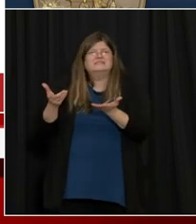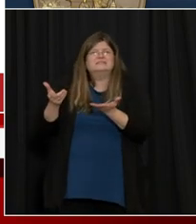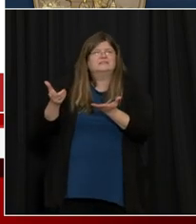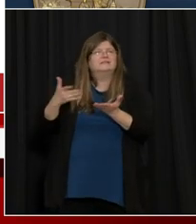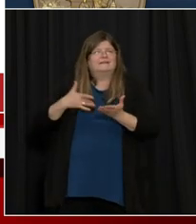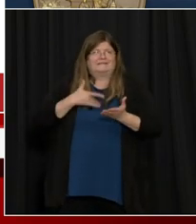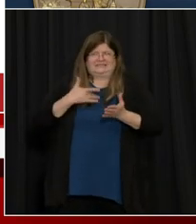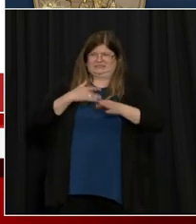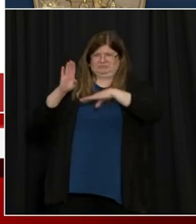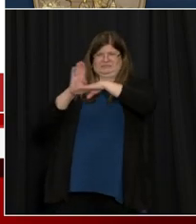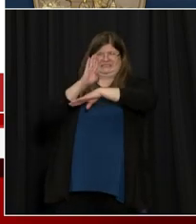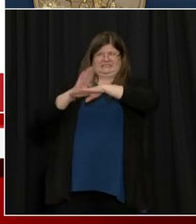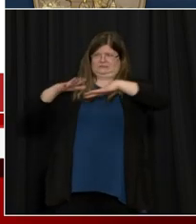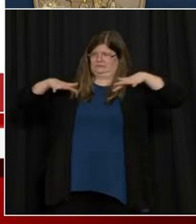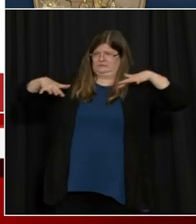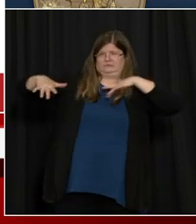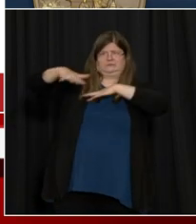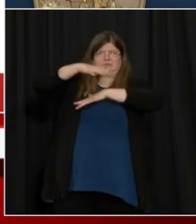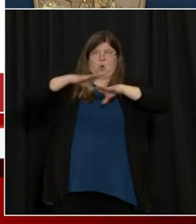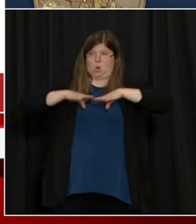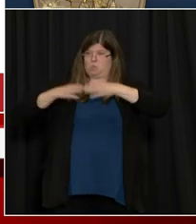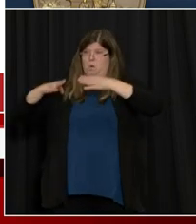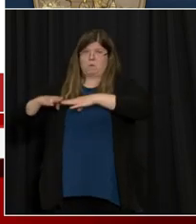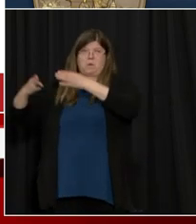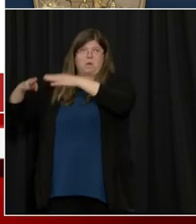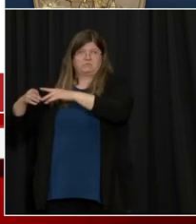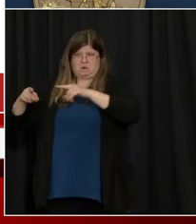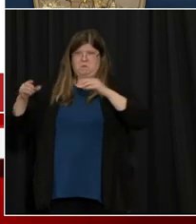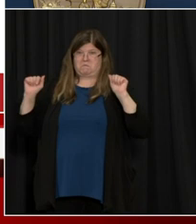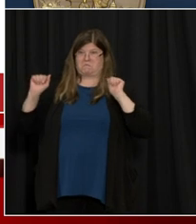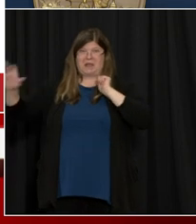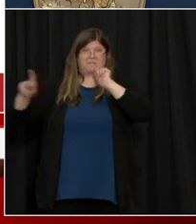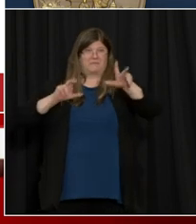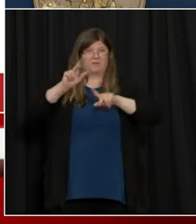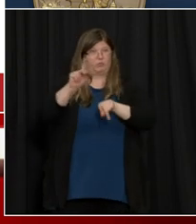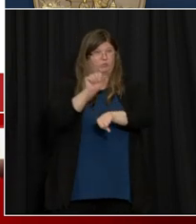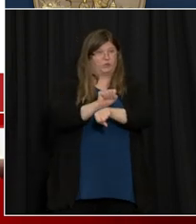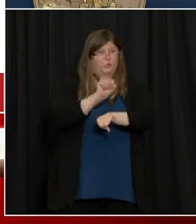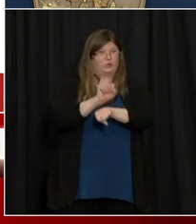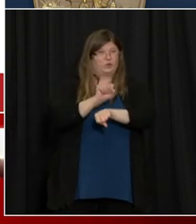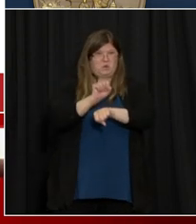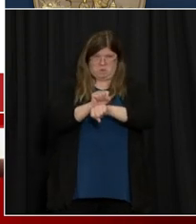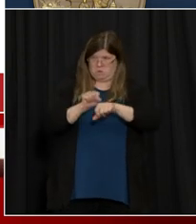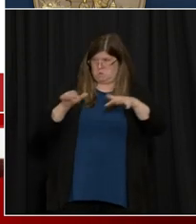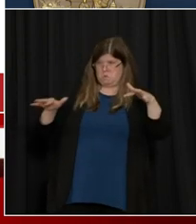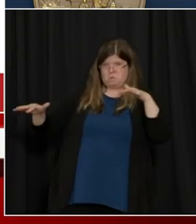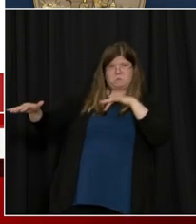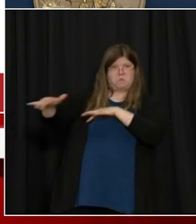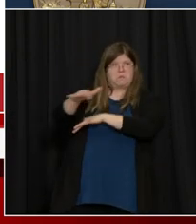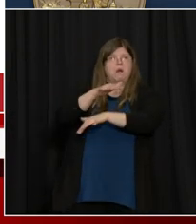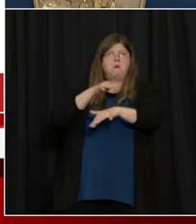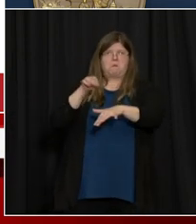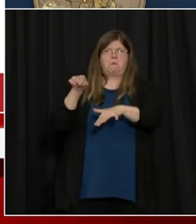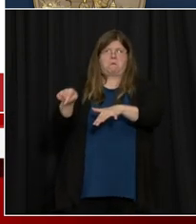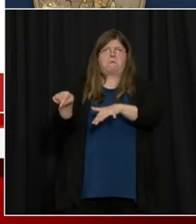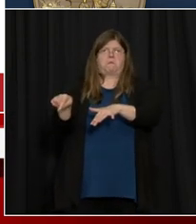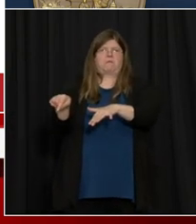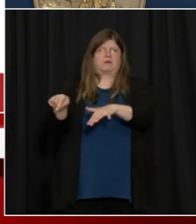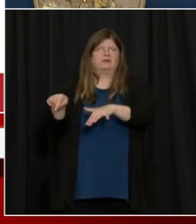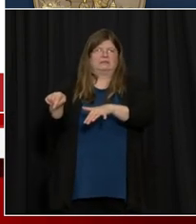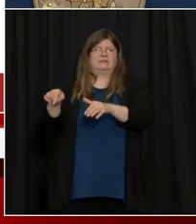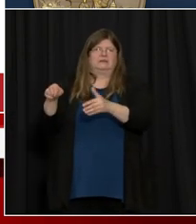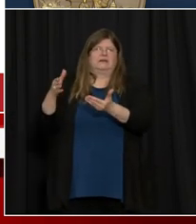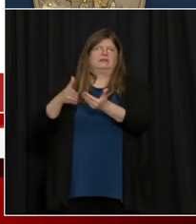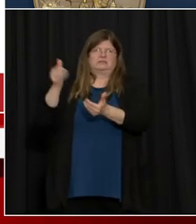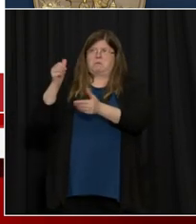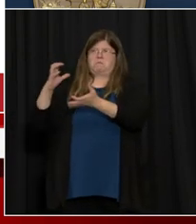up, more employees coming back to work. And we think that more people are going to want to avail themselves of